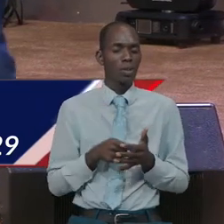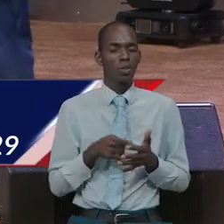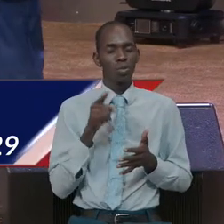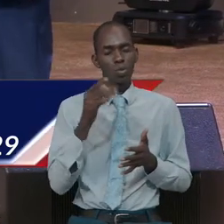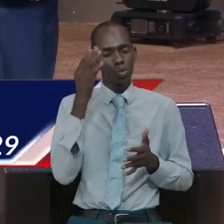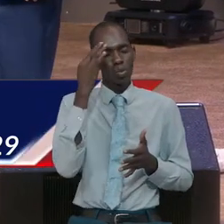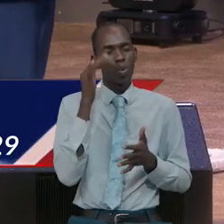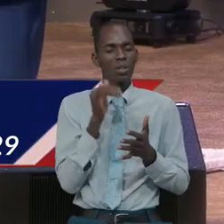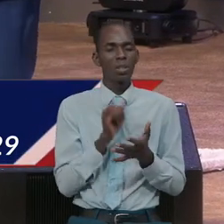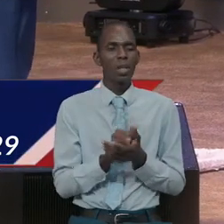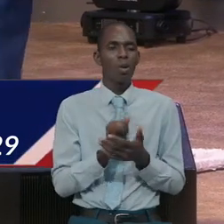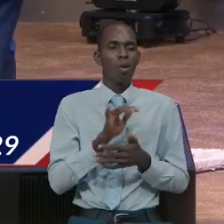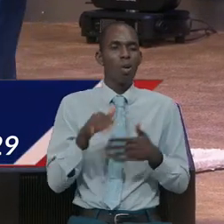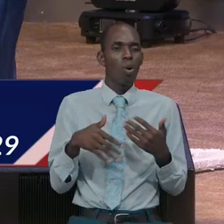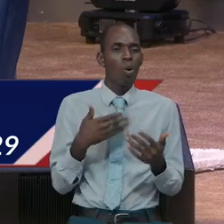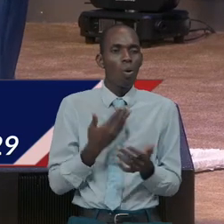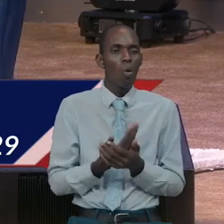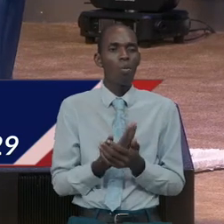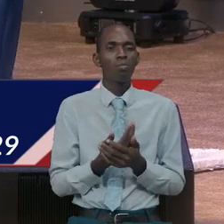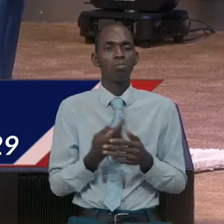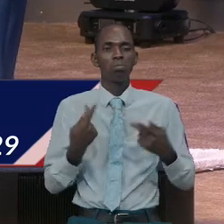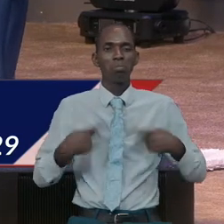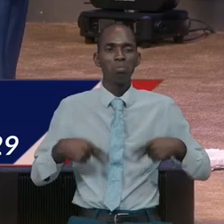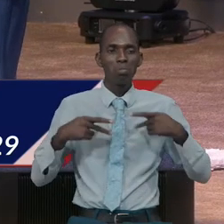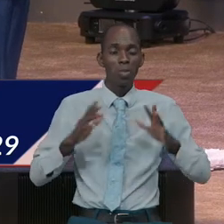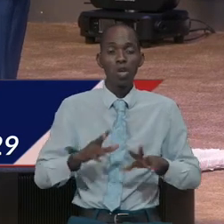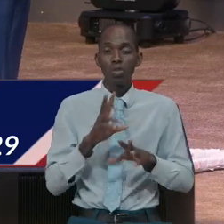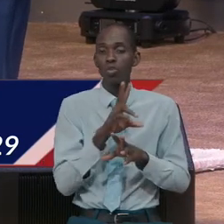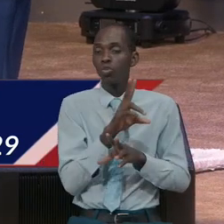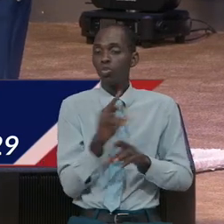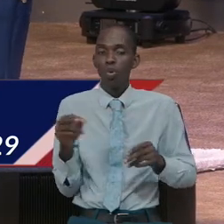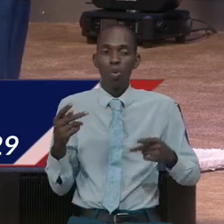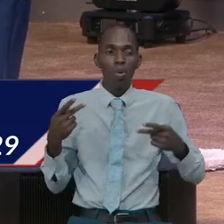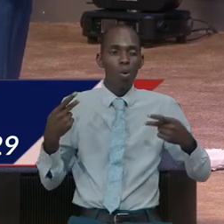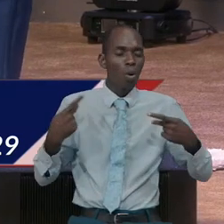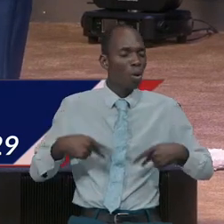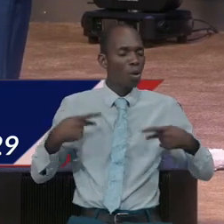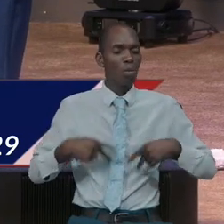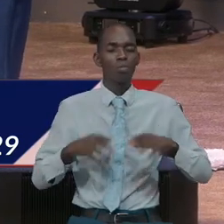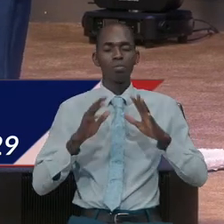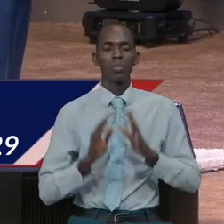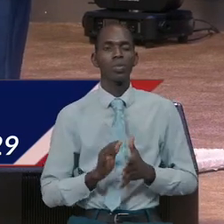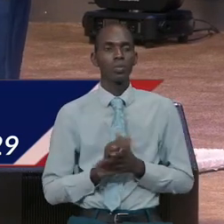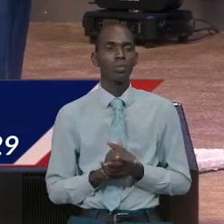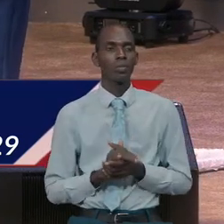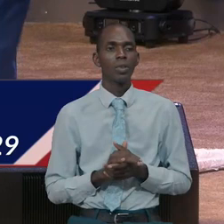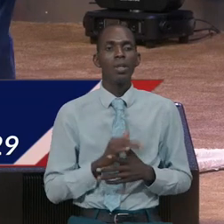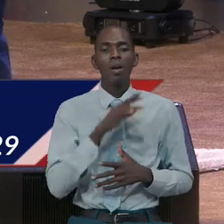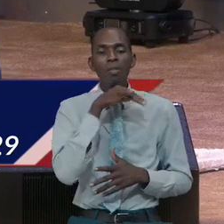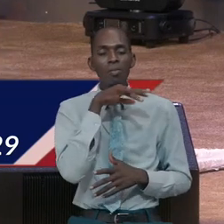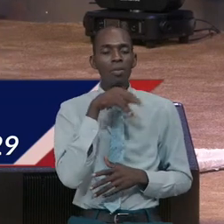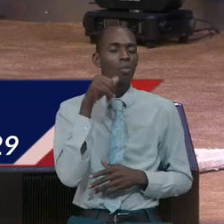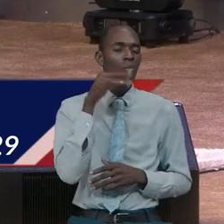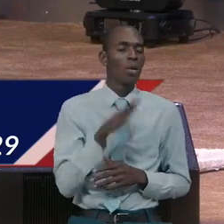that no monger, that's an adulterer, that's a fleshly man, he feels the woman.